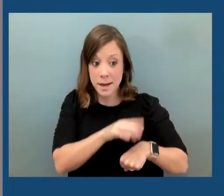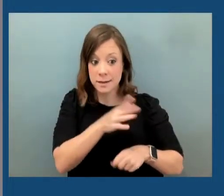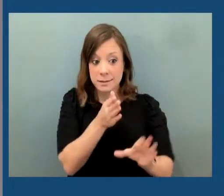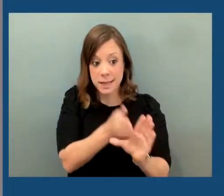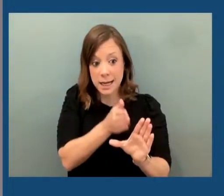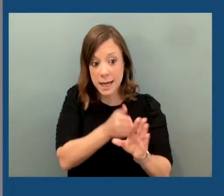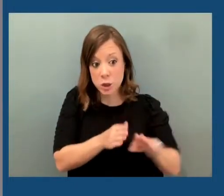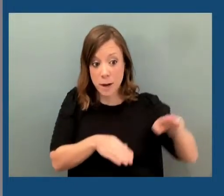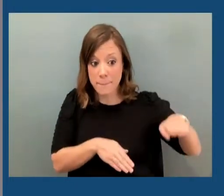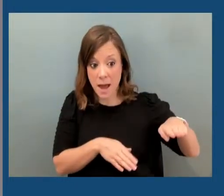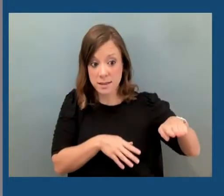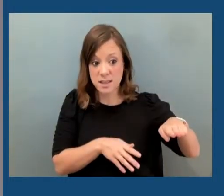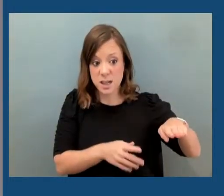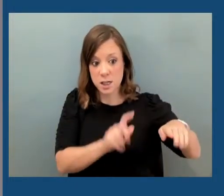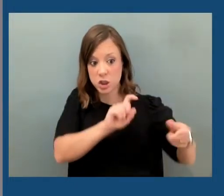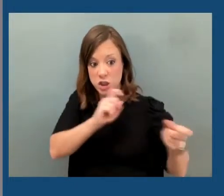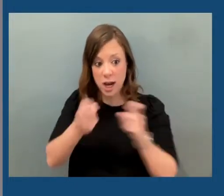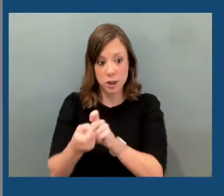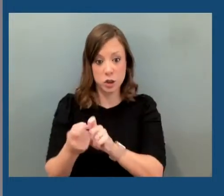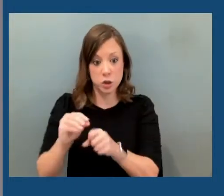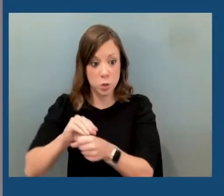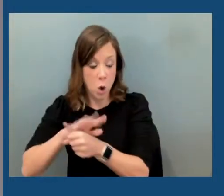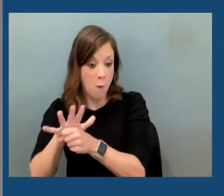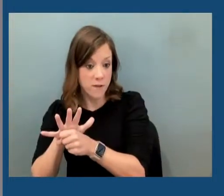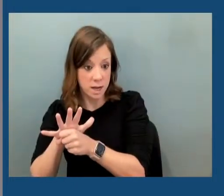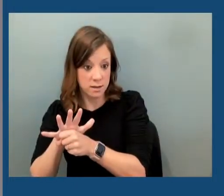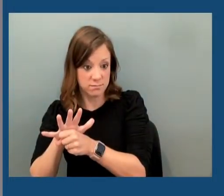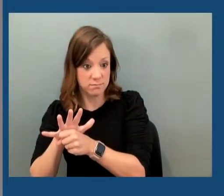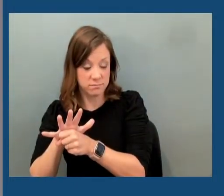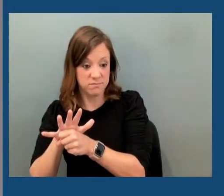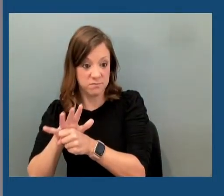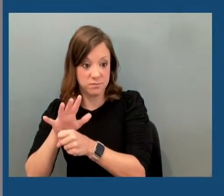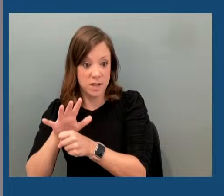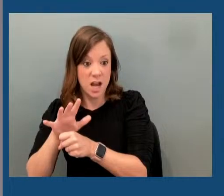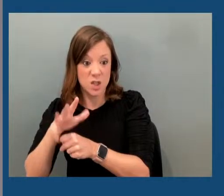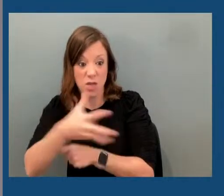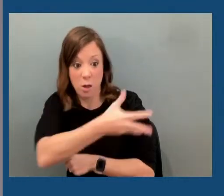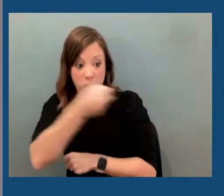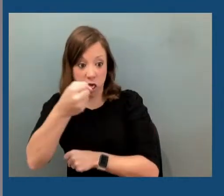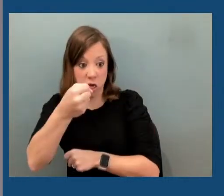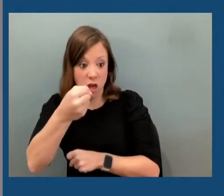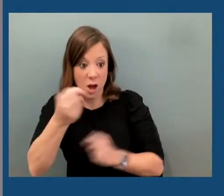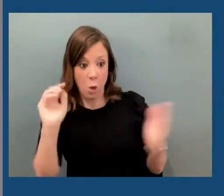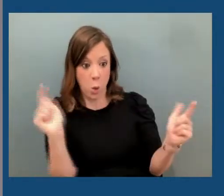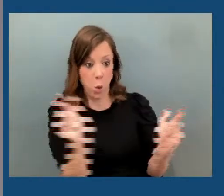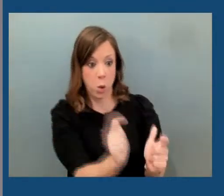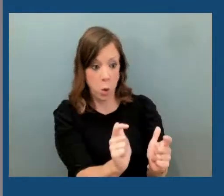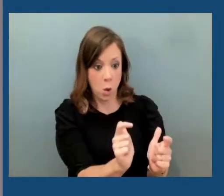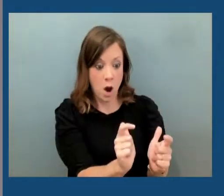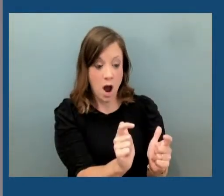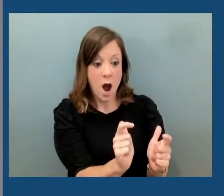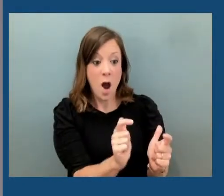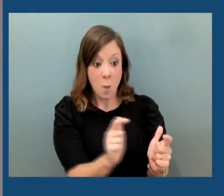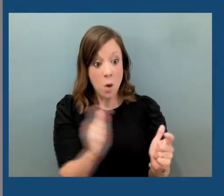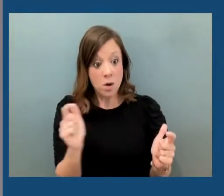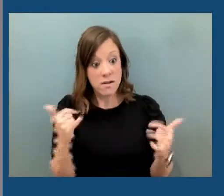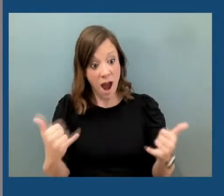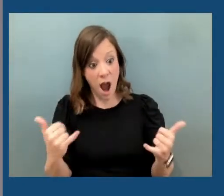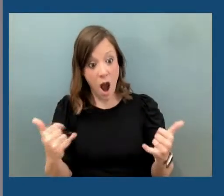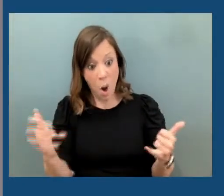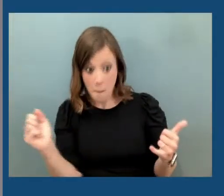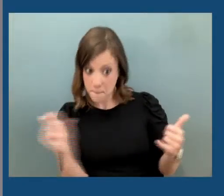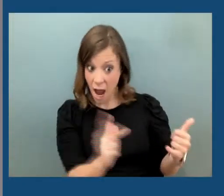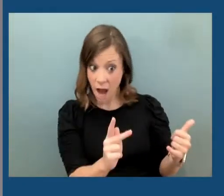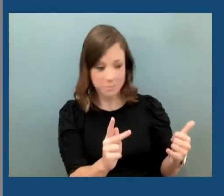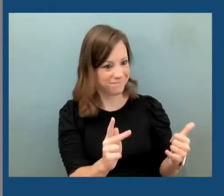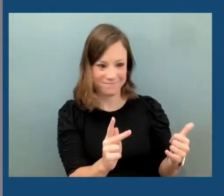online, the CFOs of the hospitals did a quick analysis and figured out that the reimbursements are higher for the COVID